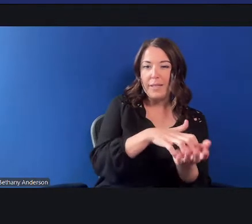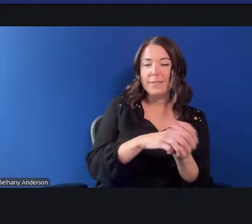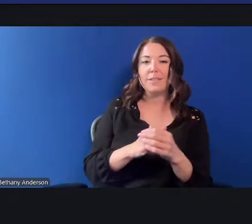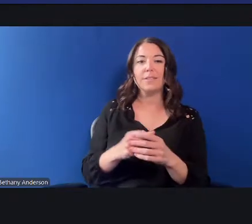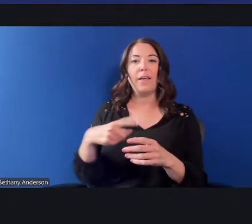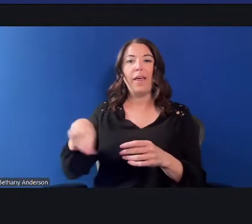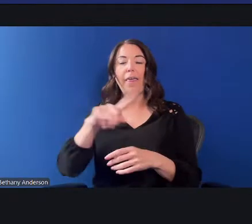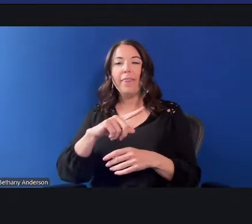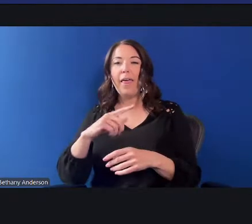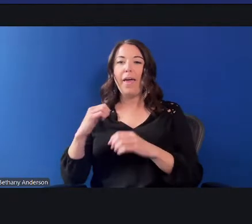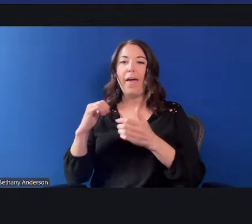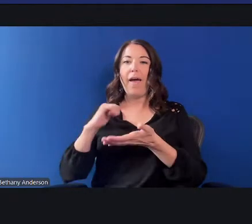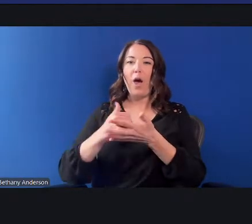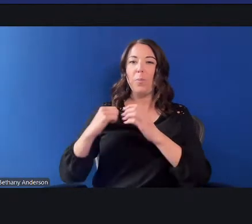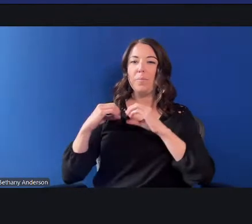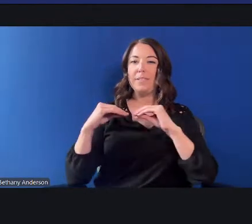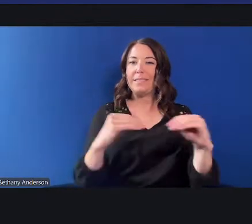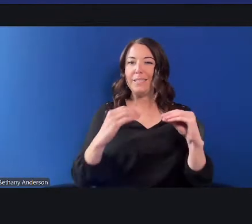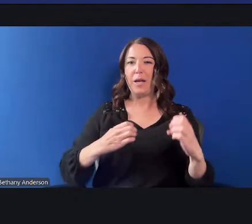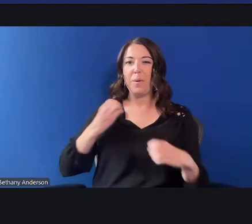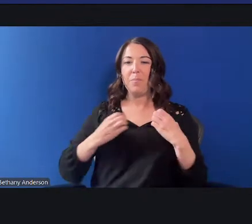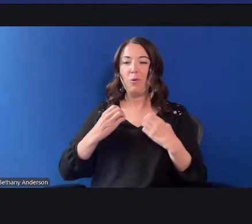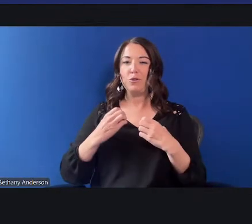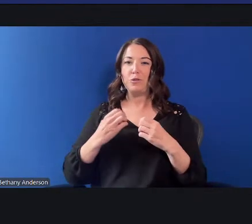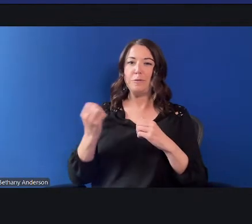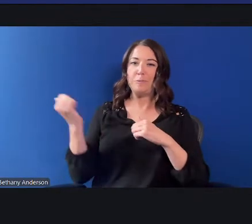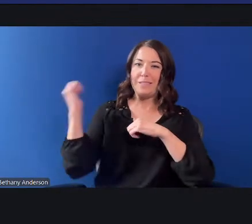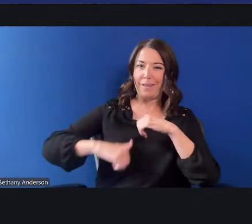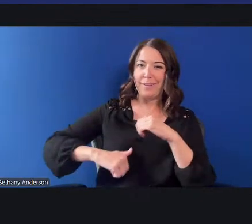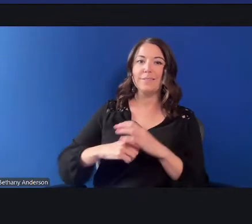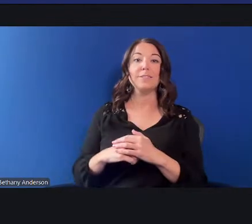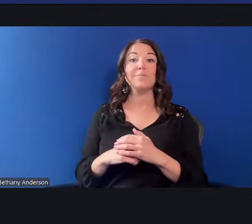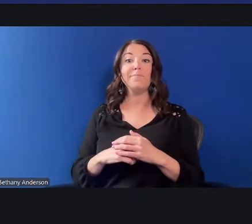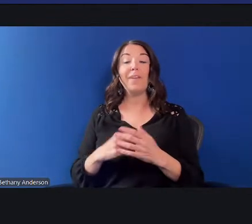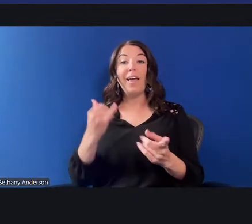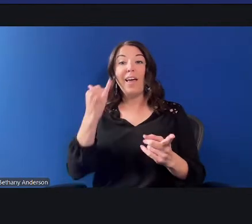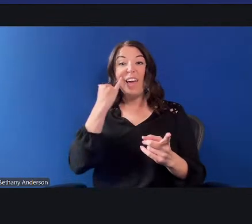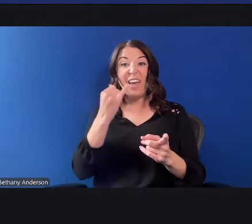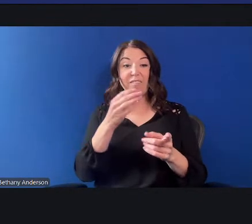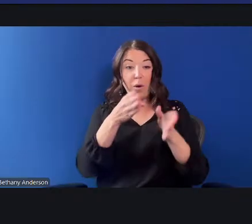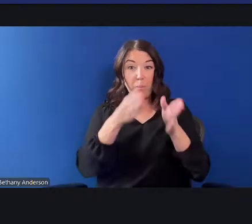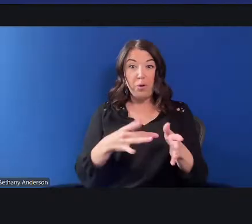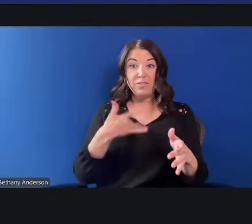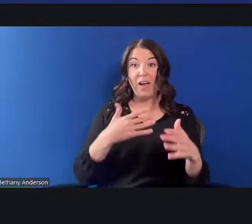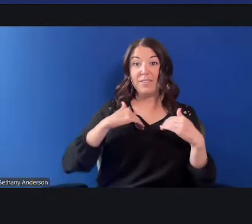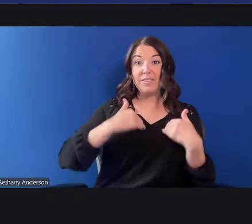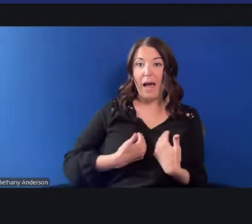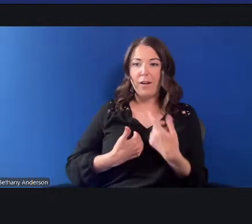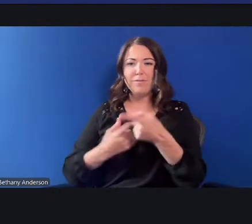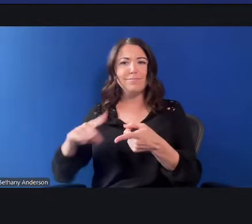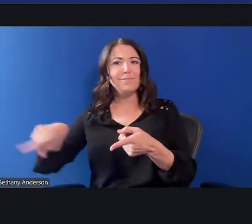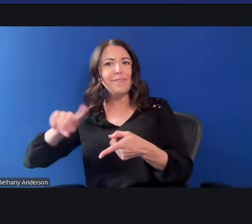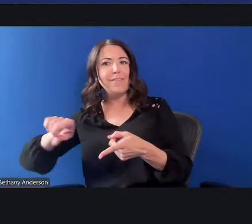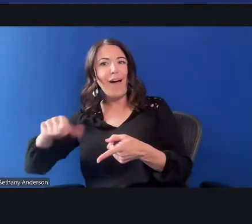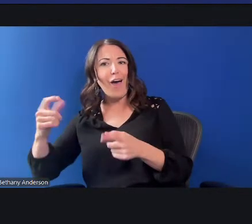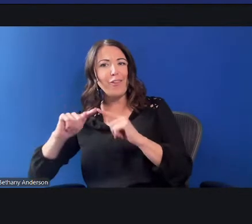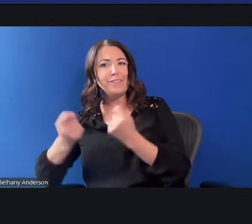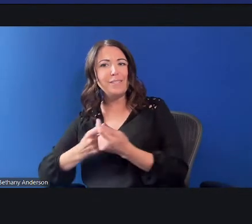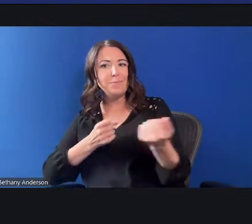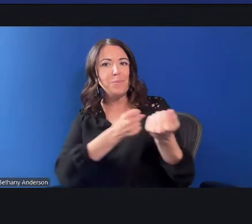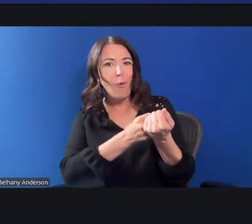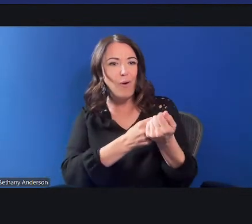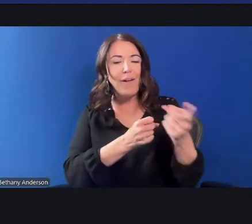emotional resilience. When they were tired, their teammates had their backs, and when they were strong, they paddled so someone else could